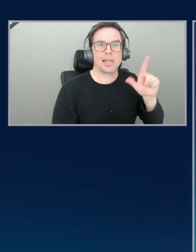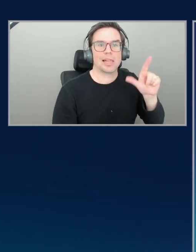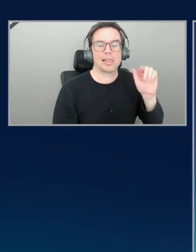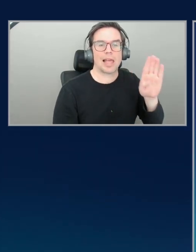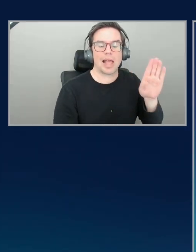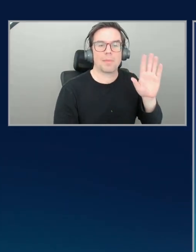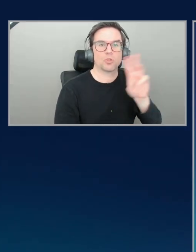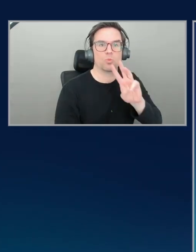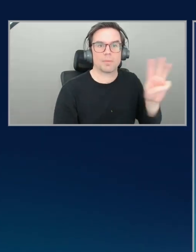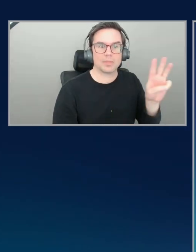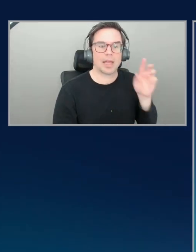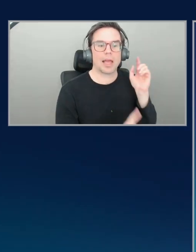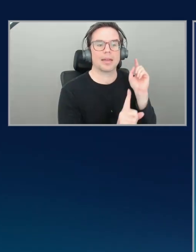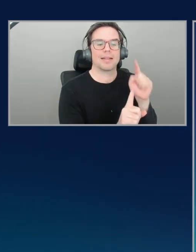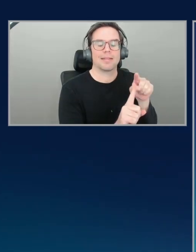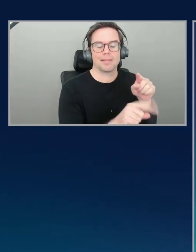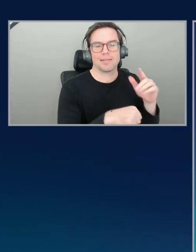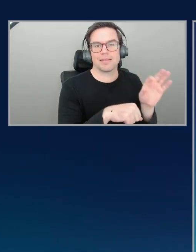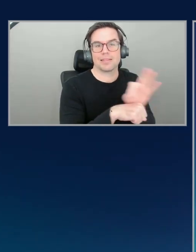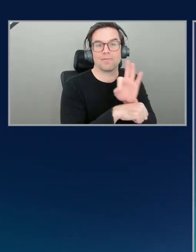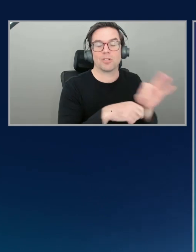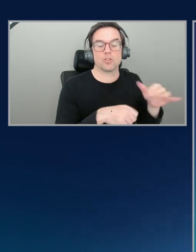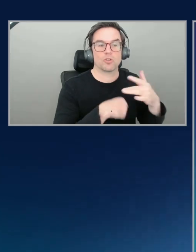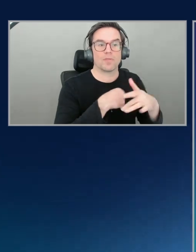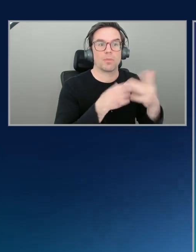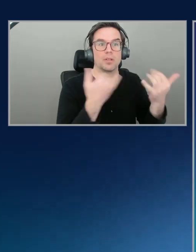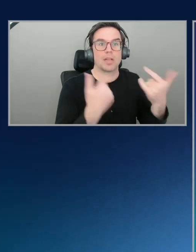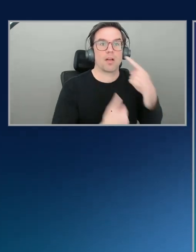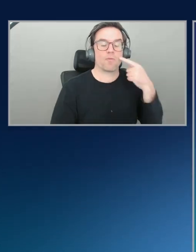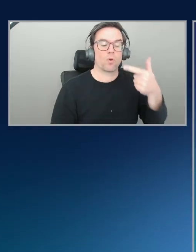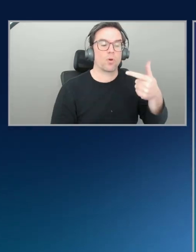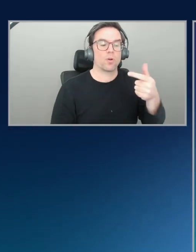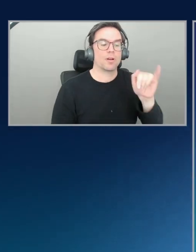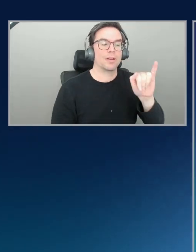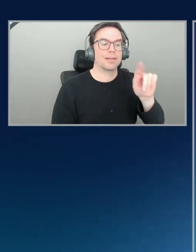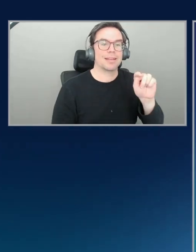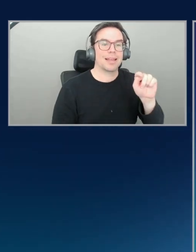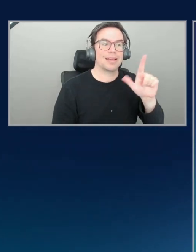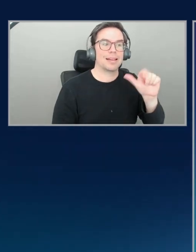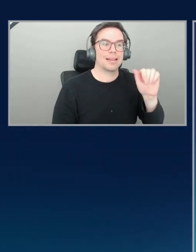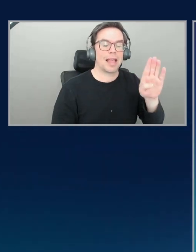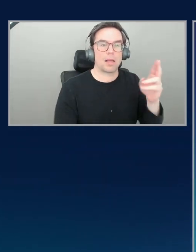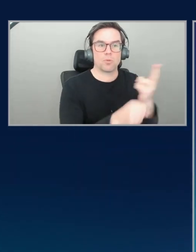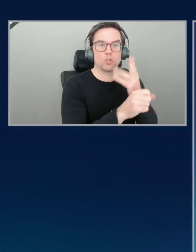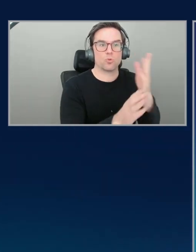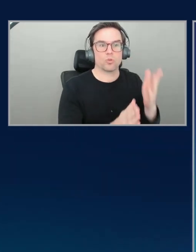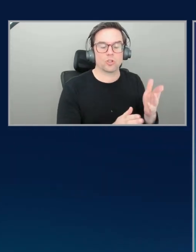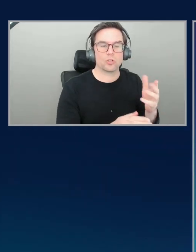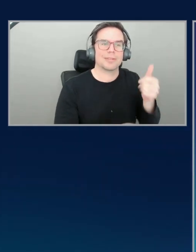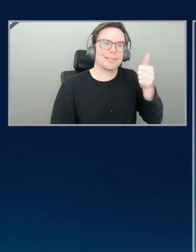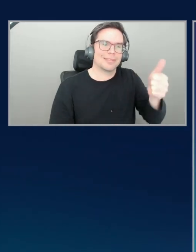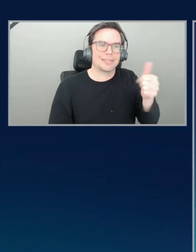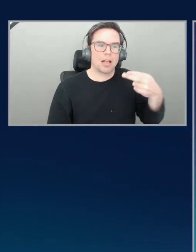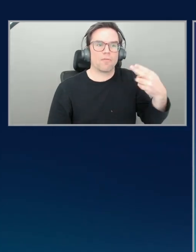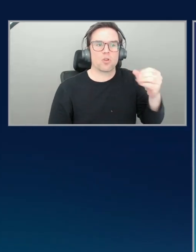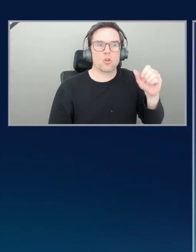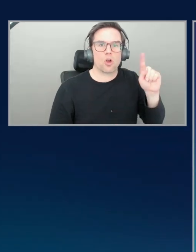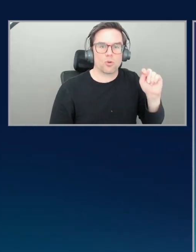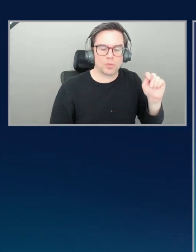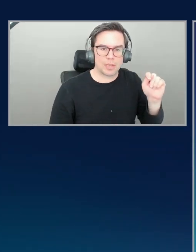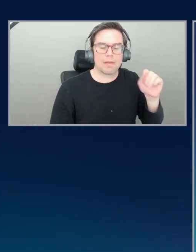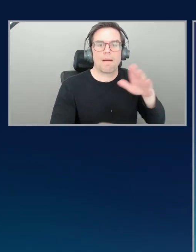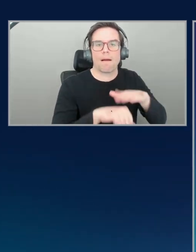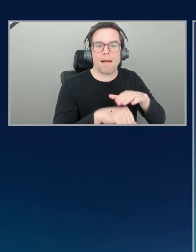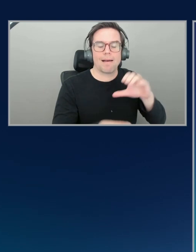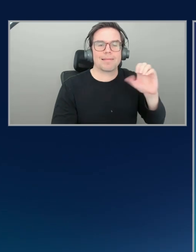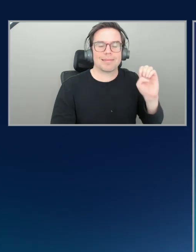now is available for GitLab users, self-hosted, so not the .com, GitLab hosted on EC2,